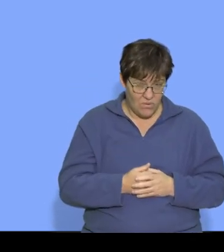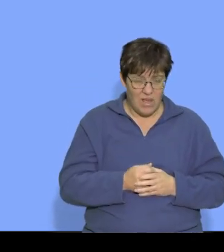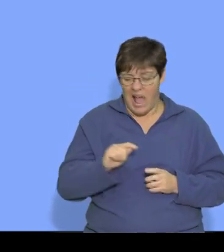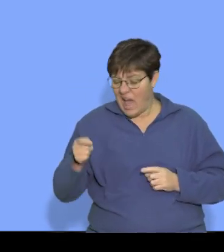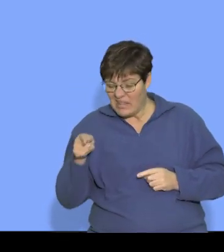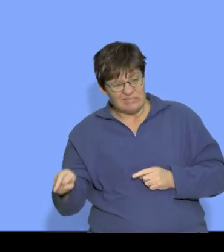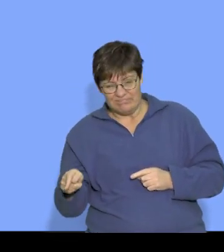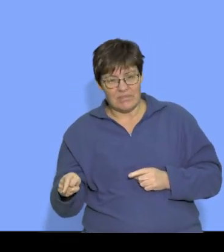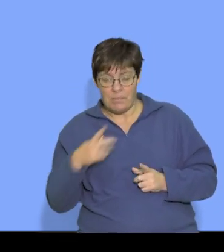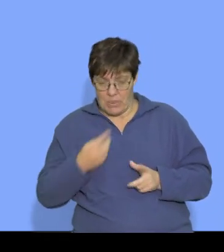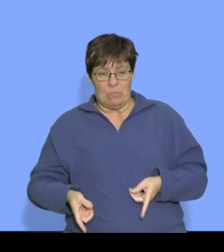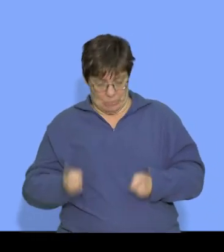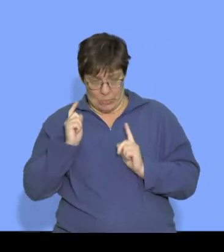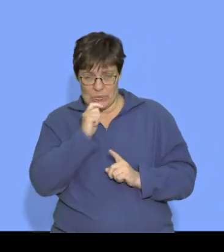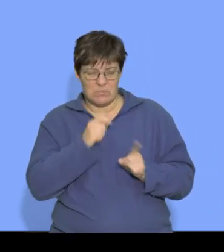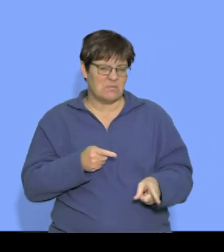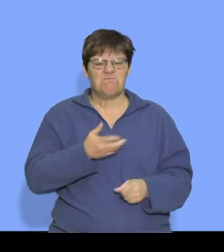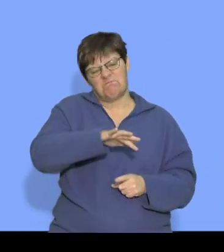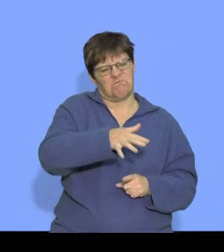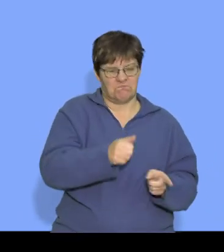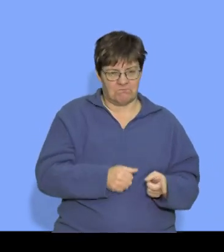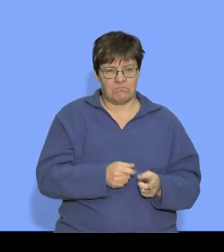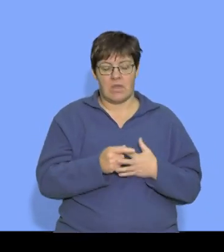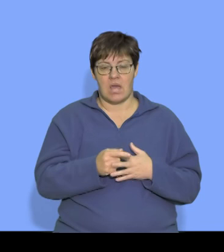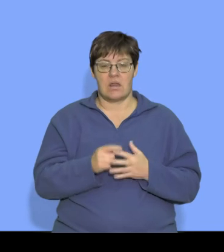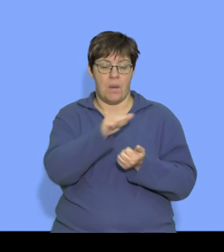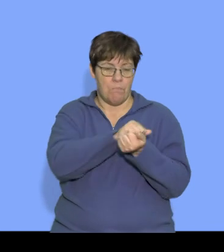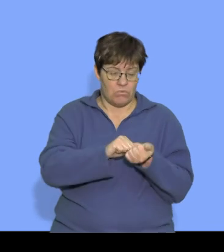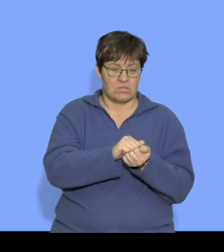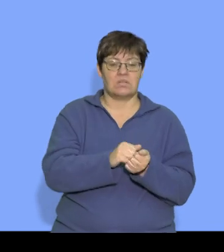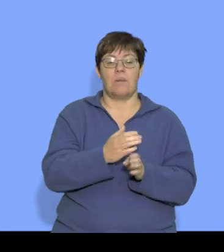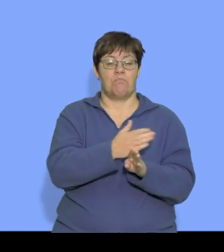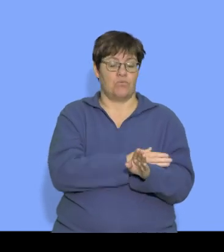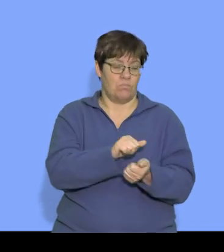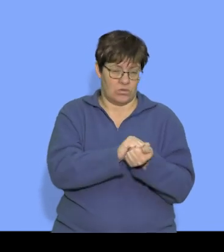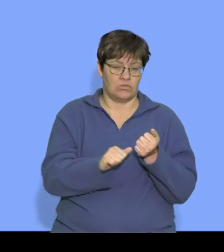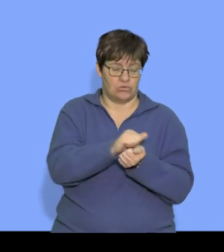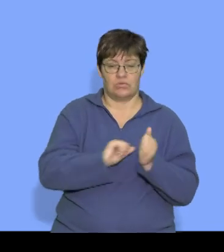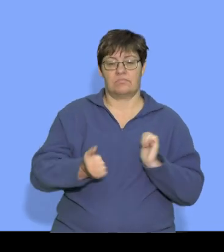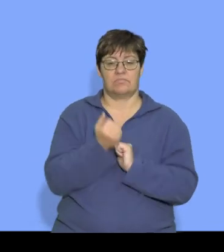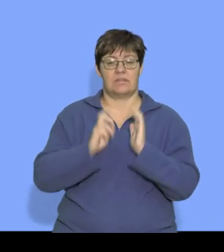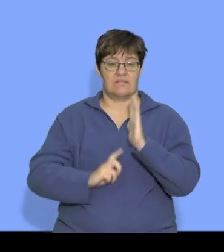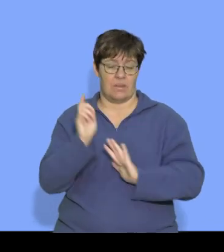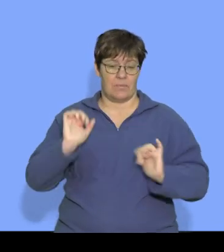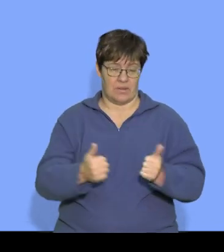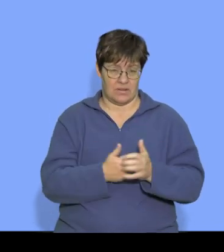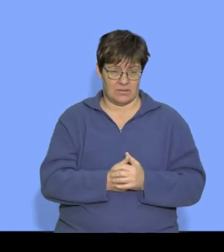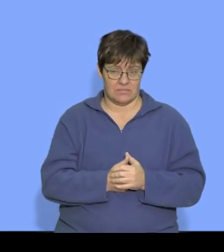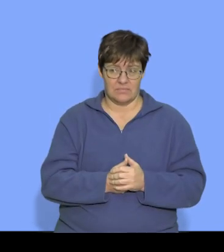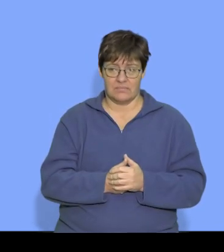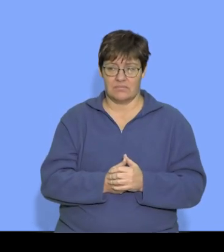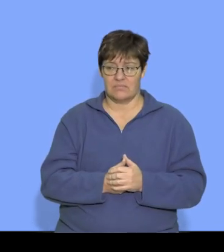significantly as other predators would use them. And we've got well-developed molars and premolars for chewing our